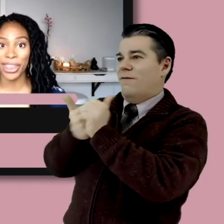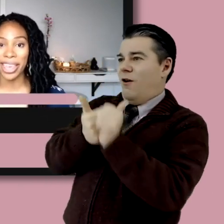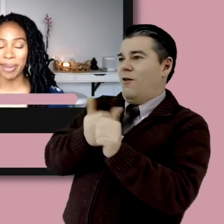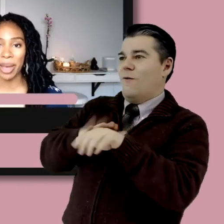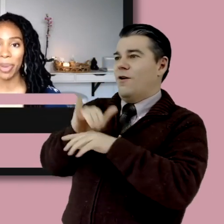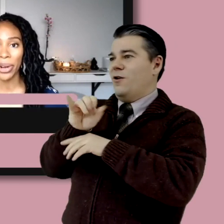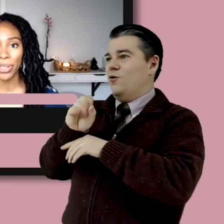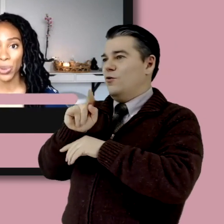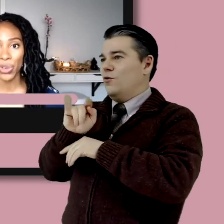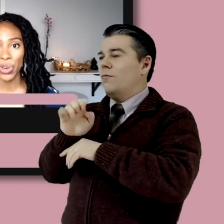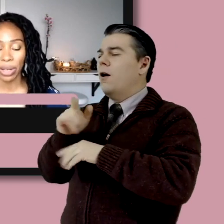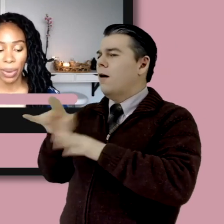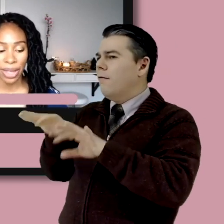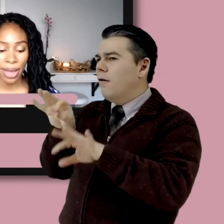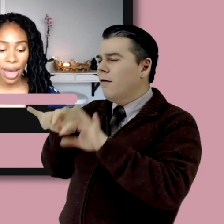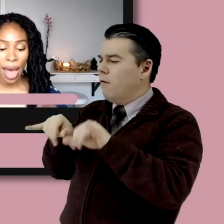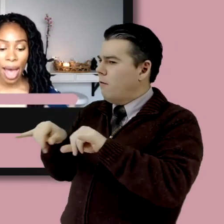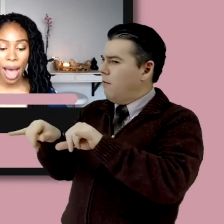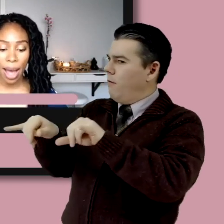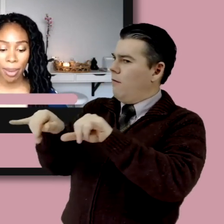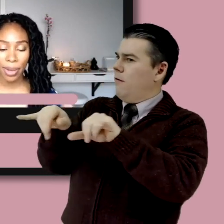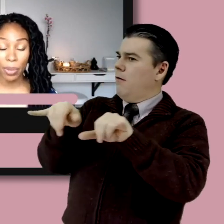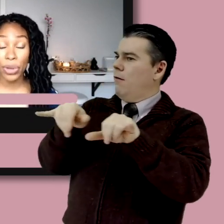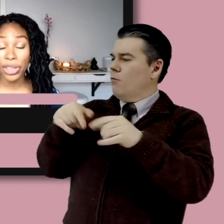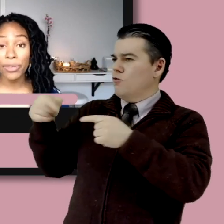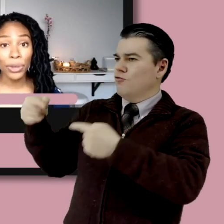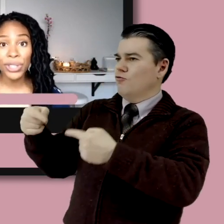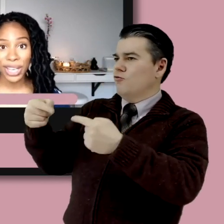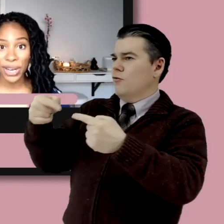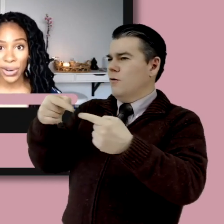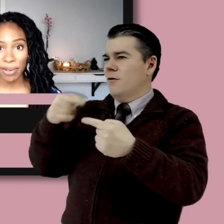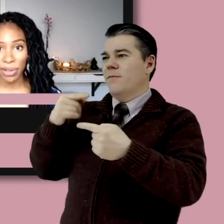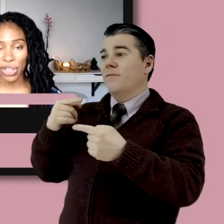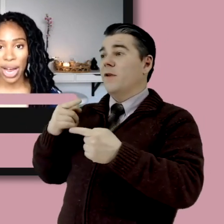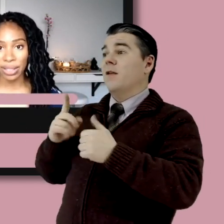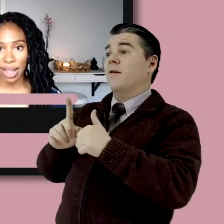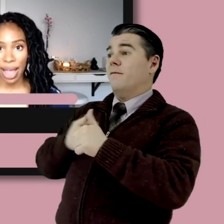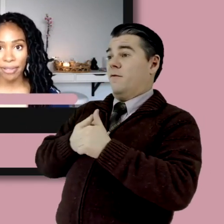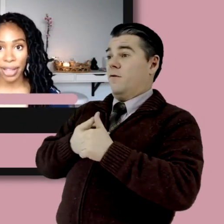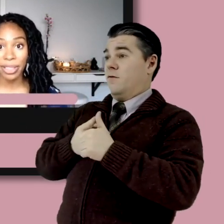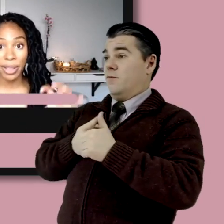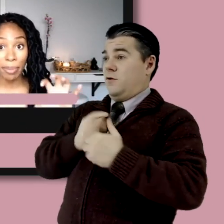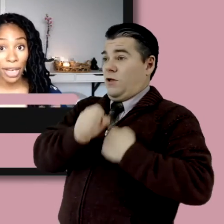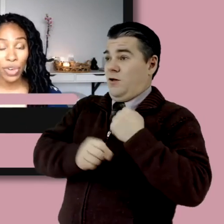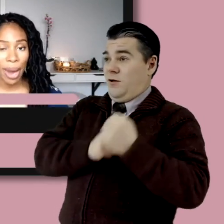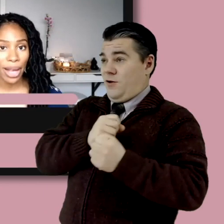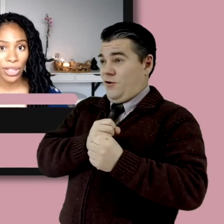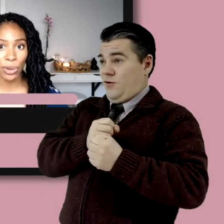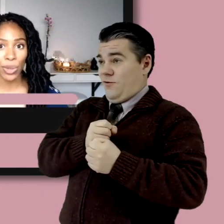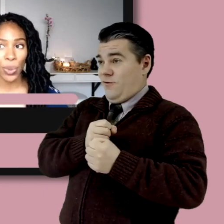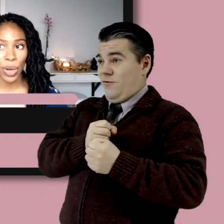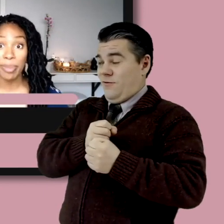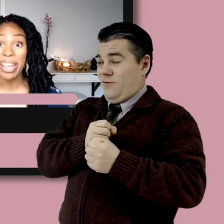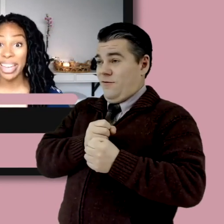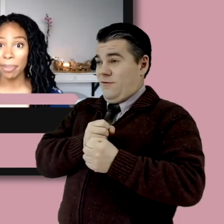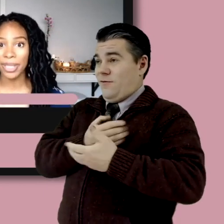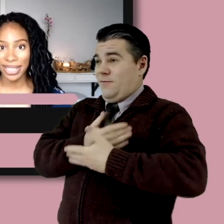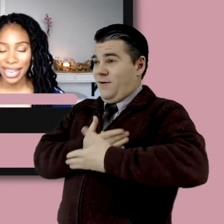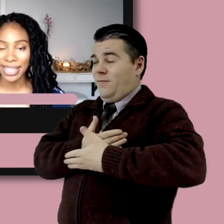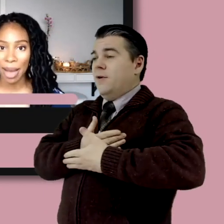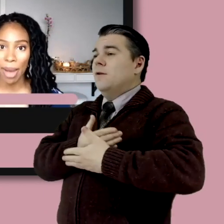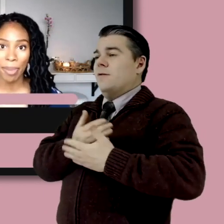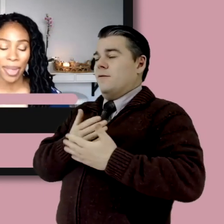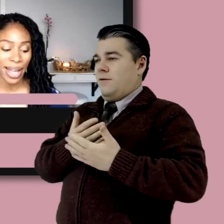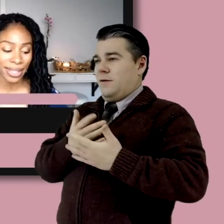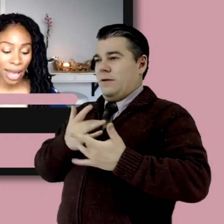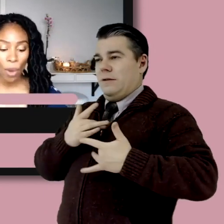a theme that parents were struggling with within the first year of their child's life, like some major milestones where some hiccups tend